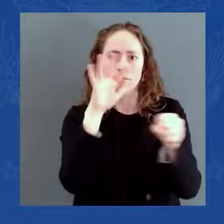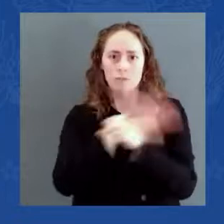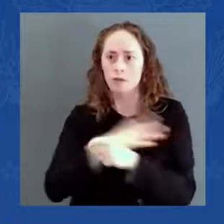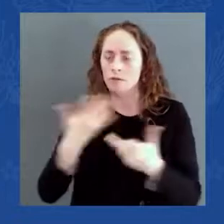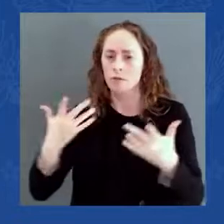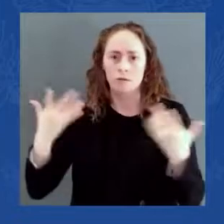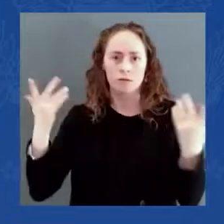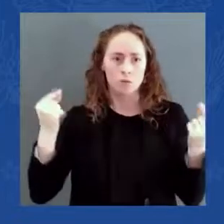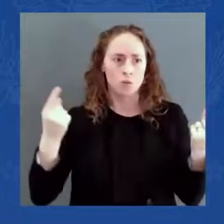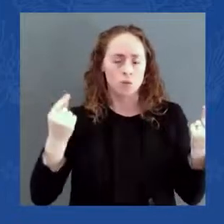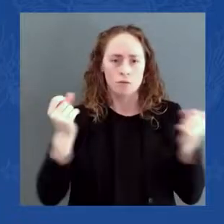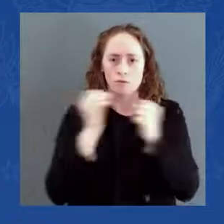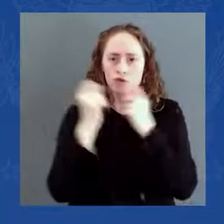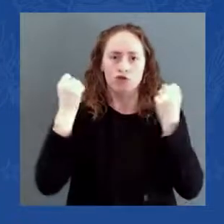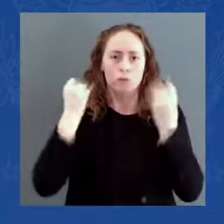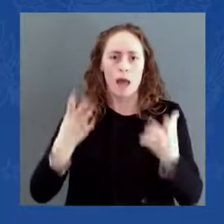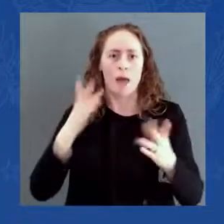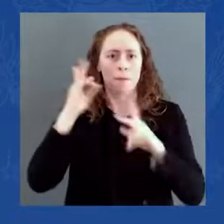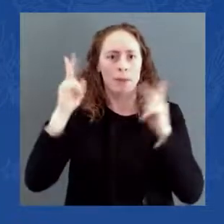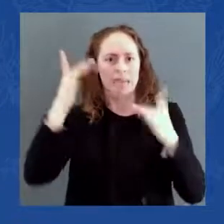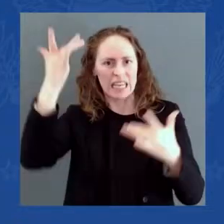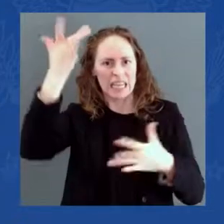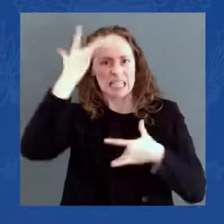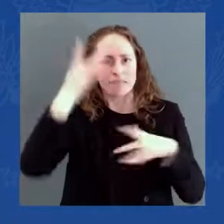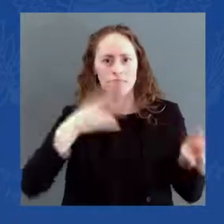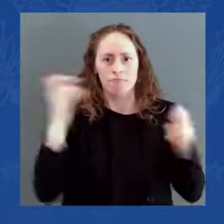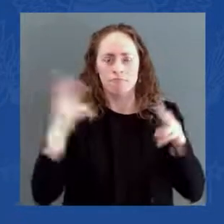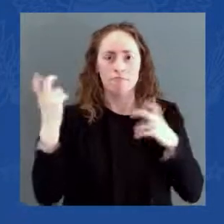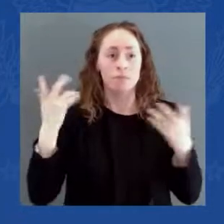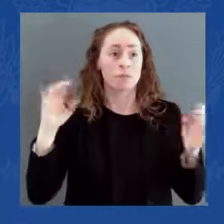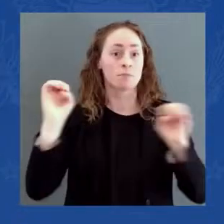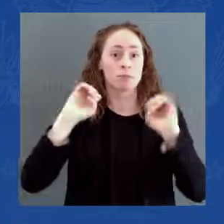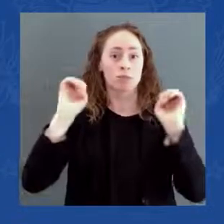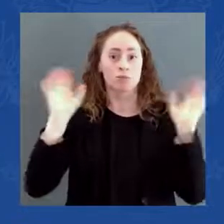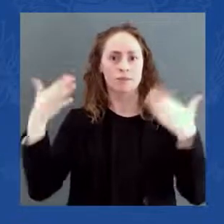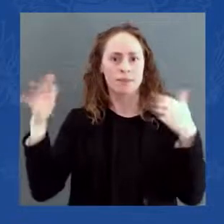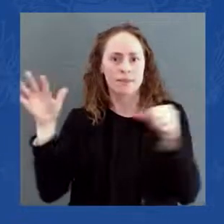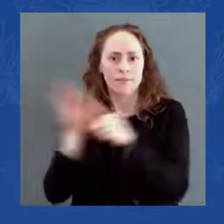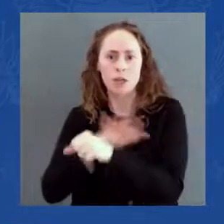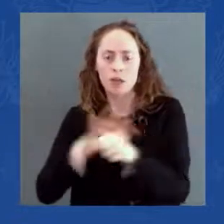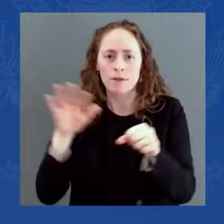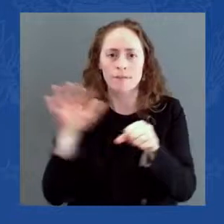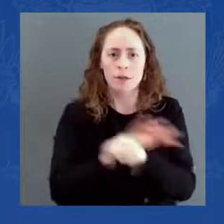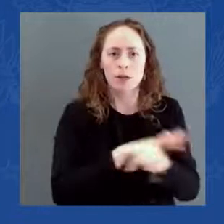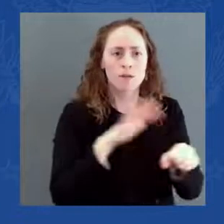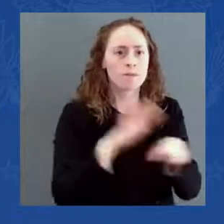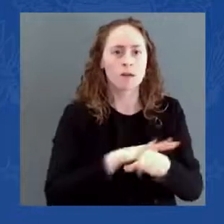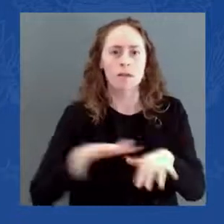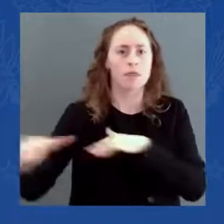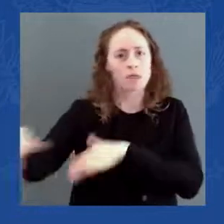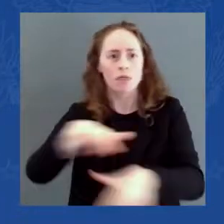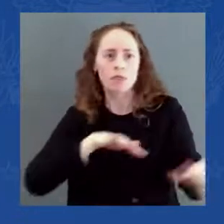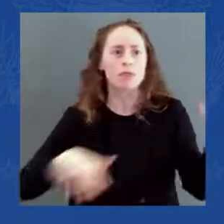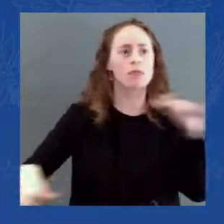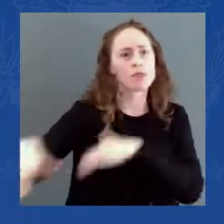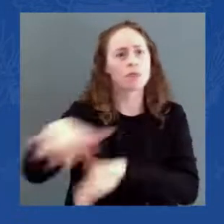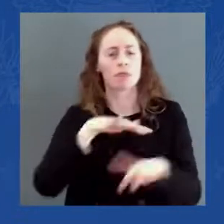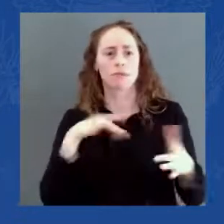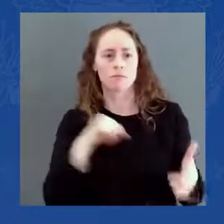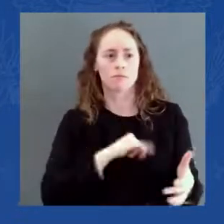emergency rooms and intensive care units who don't have the personnel available, they help provide life-saving treatments in communities in need,